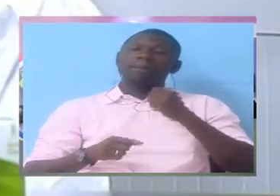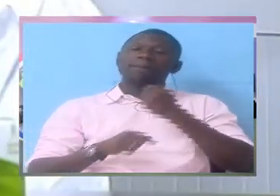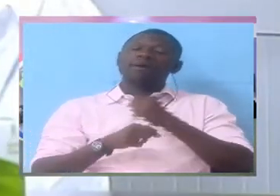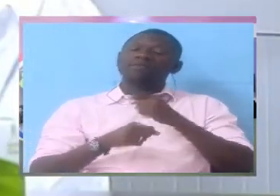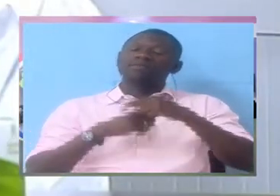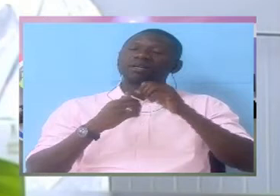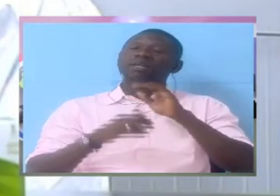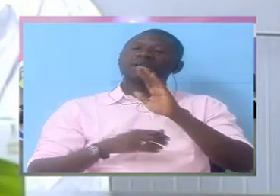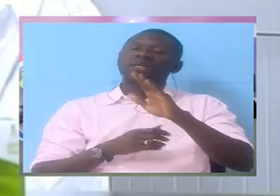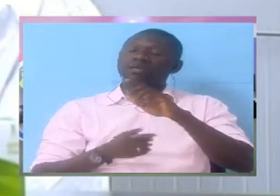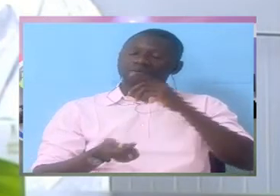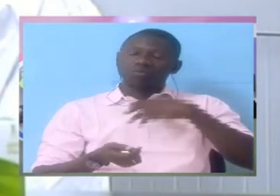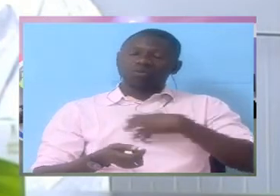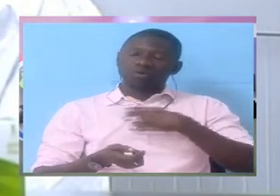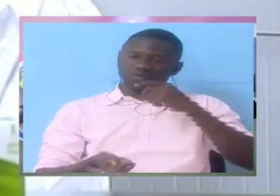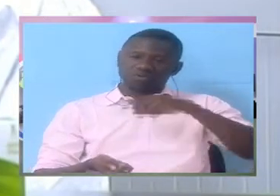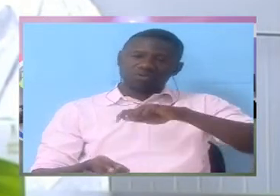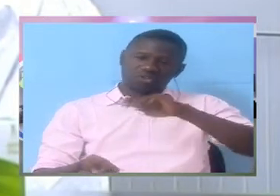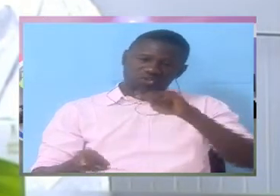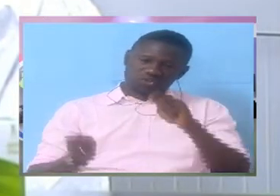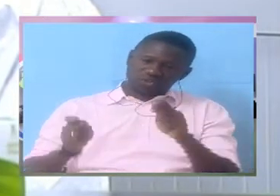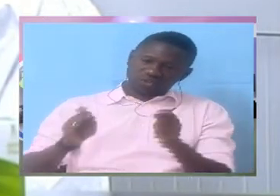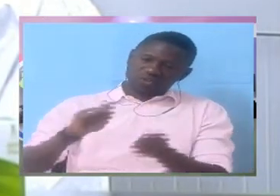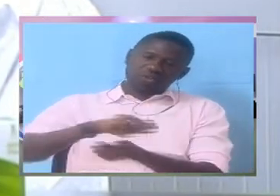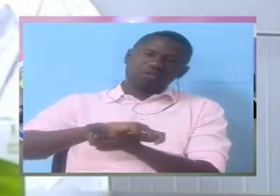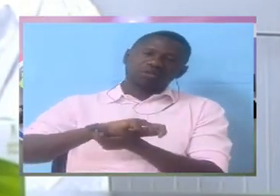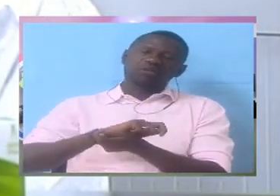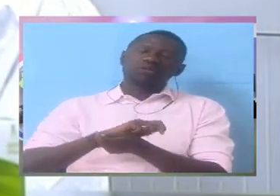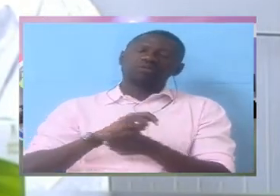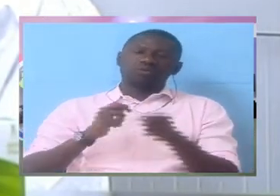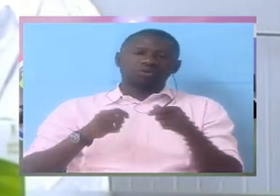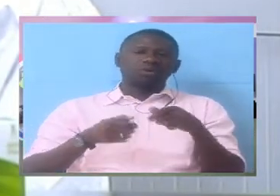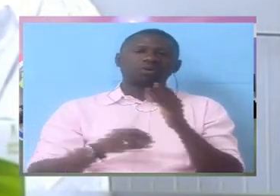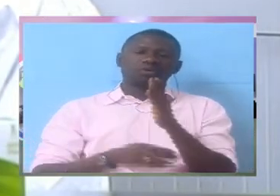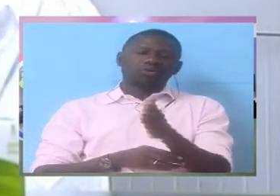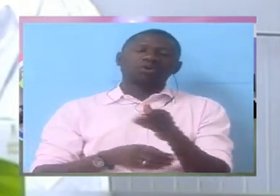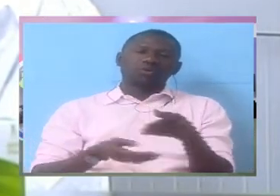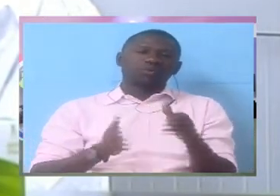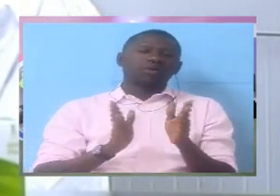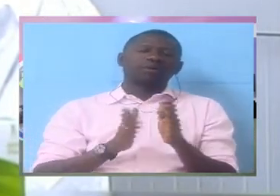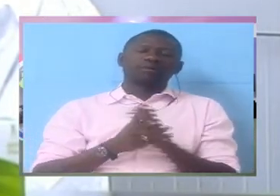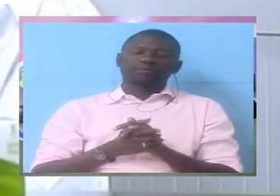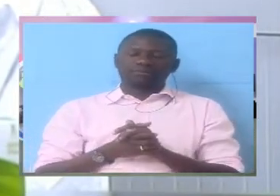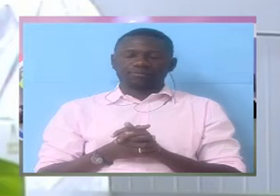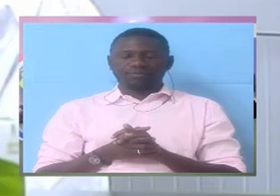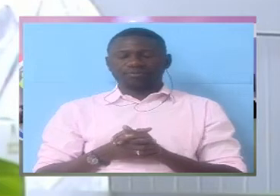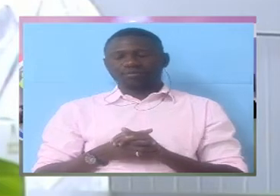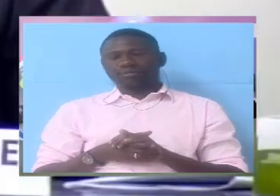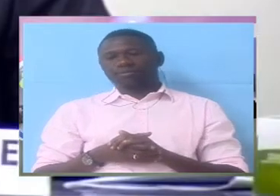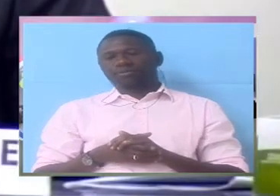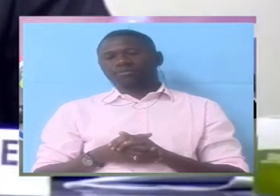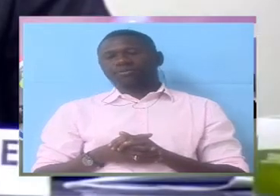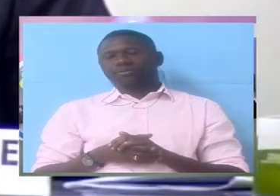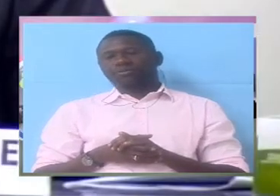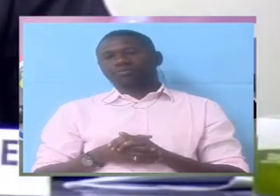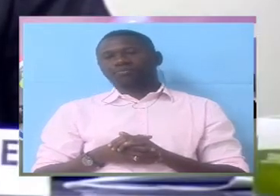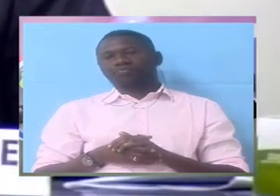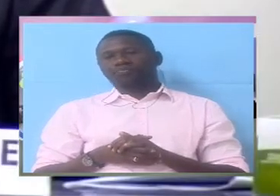fo, hakilo na rena sora purka jie topoto kuka, londe kunyado nyala miyano kwa akende yata.